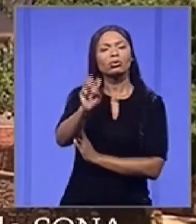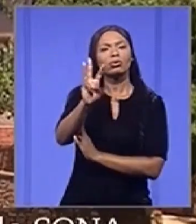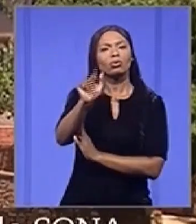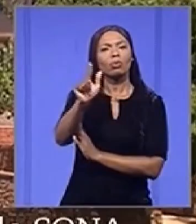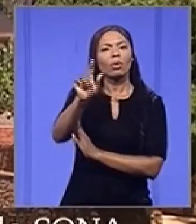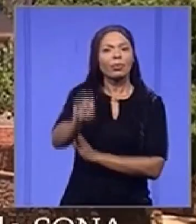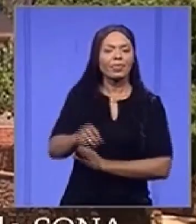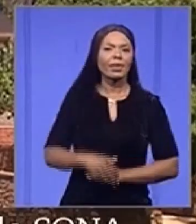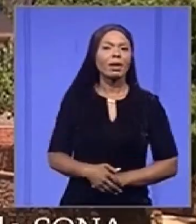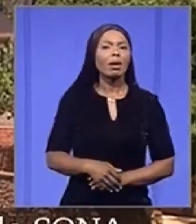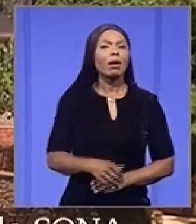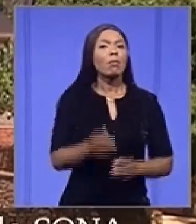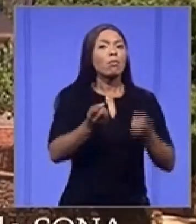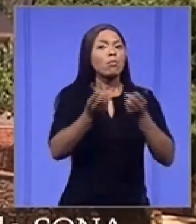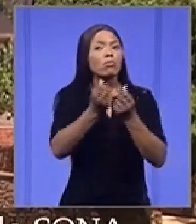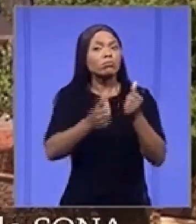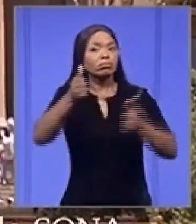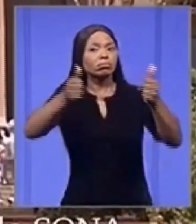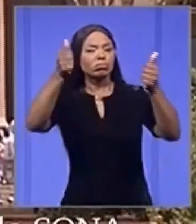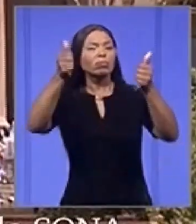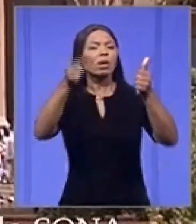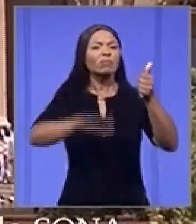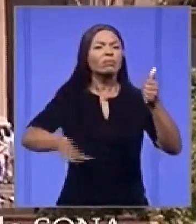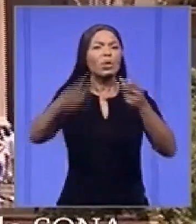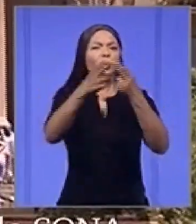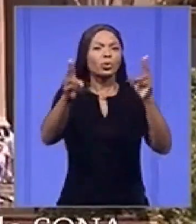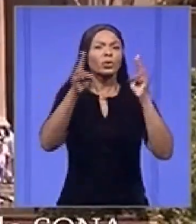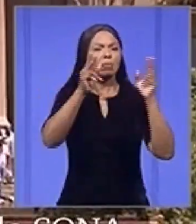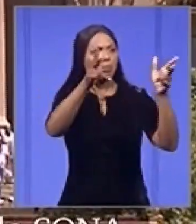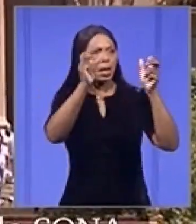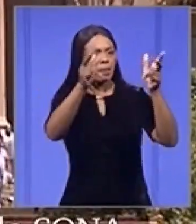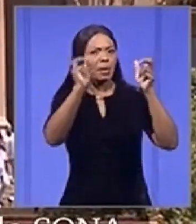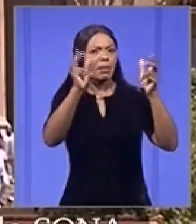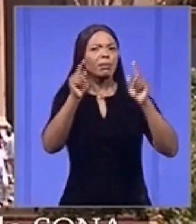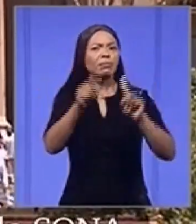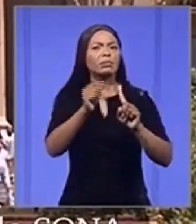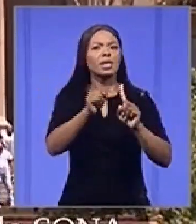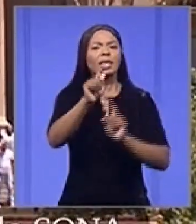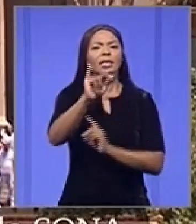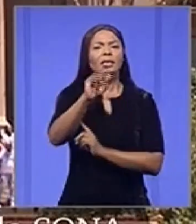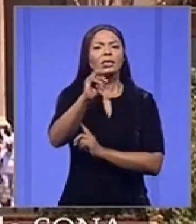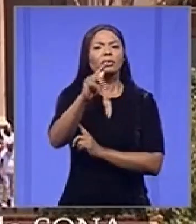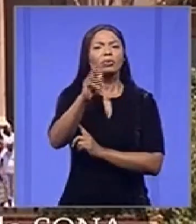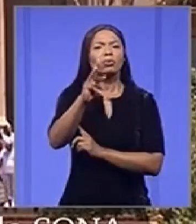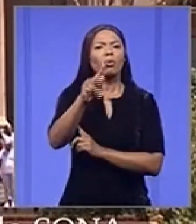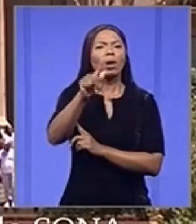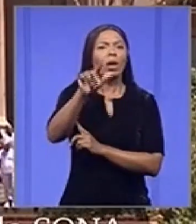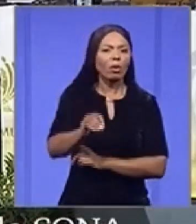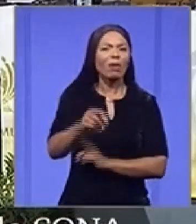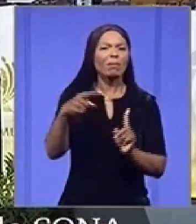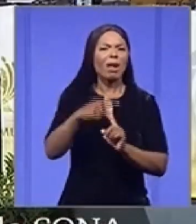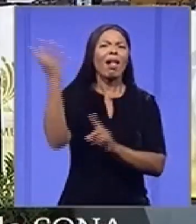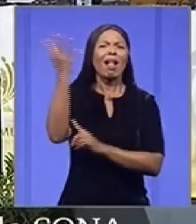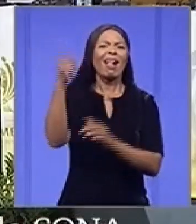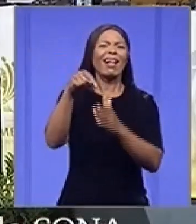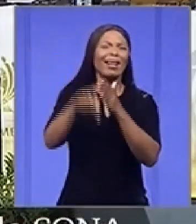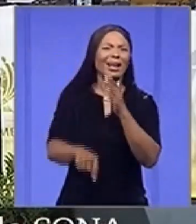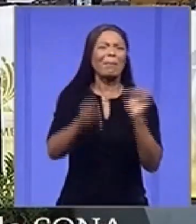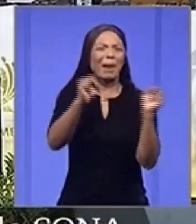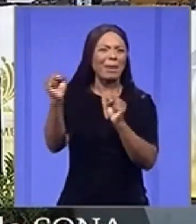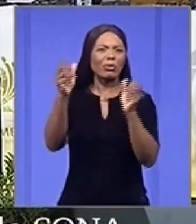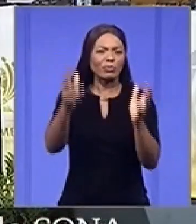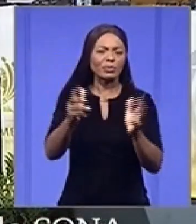ba mekgatlho ya baithuti kwa diyunibesithing ba tsibogetse kgangkhutso ya Tintswalo e neng e le thitokgang ya puo ya moporesidente Cyril